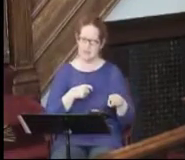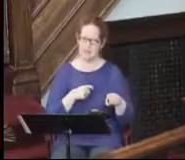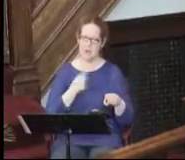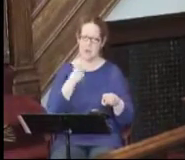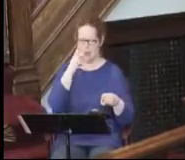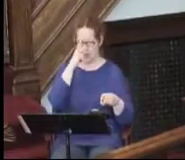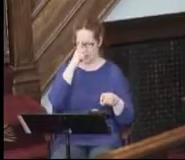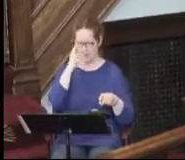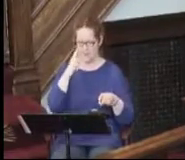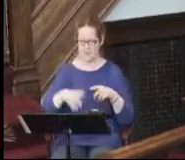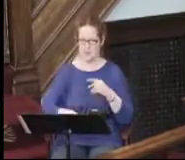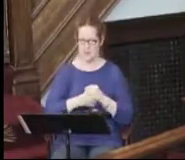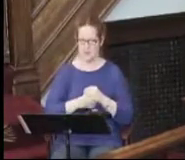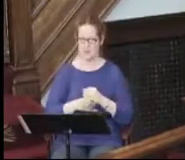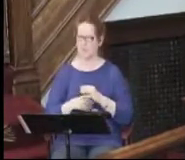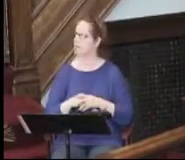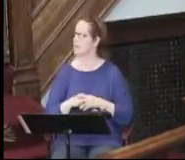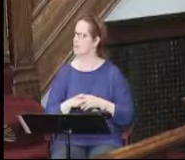1 cent more.